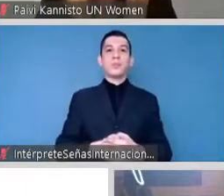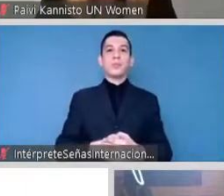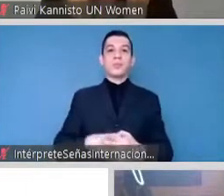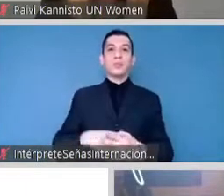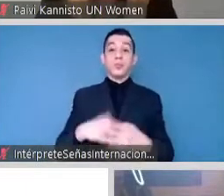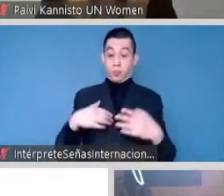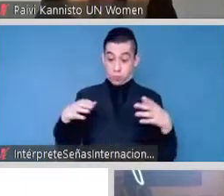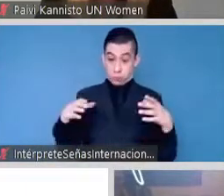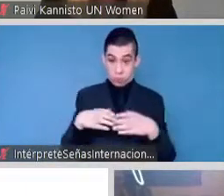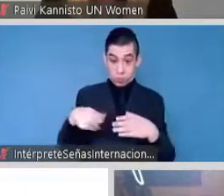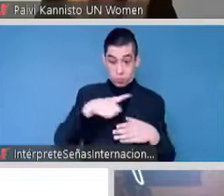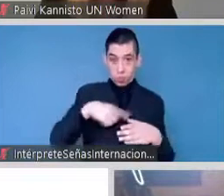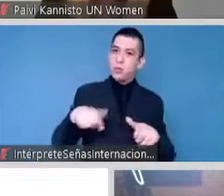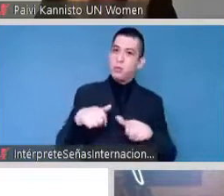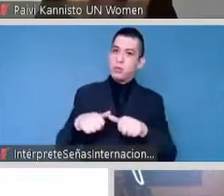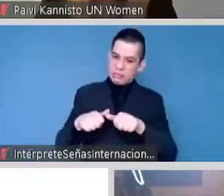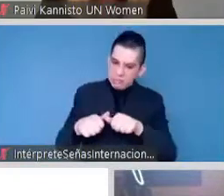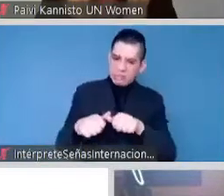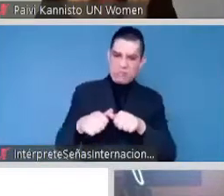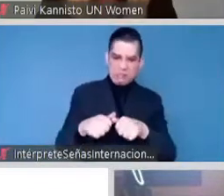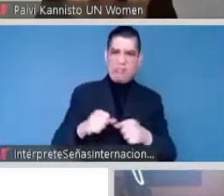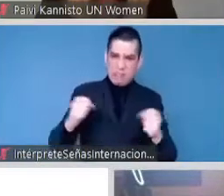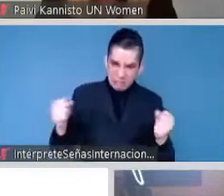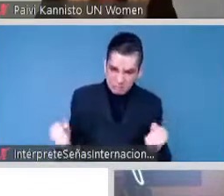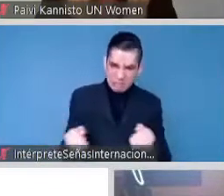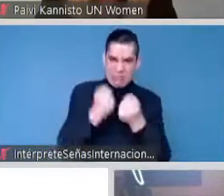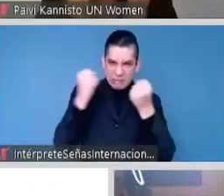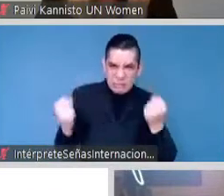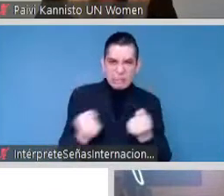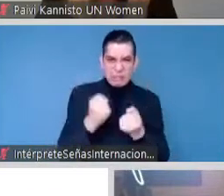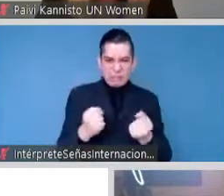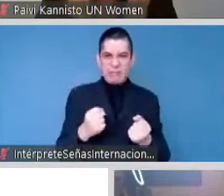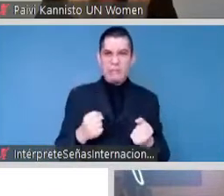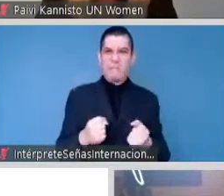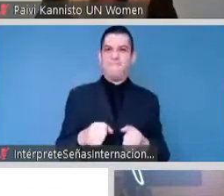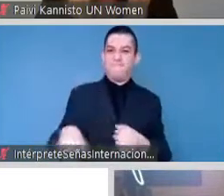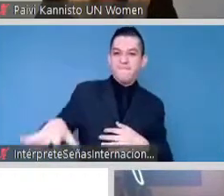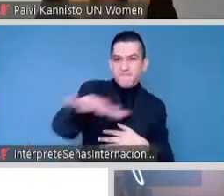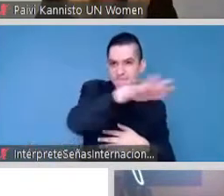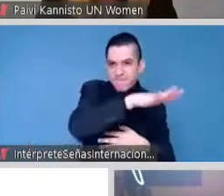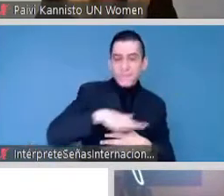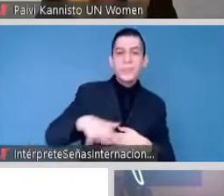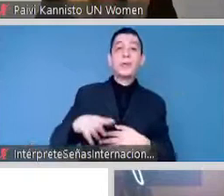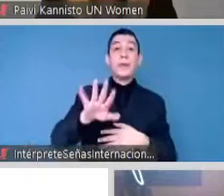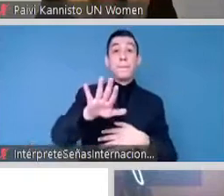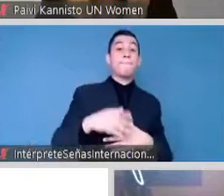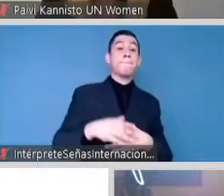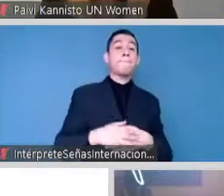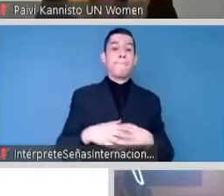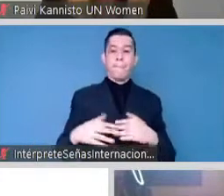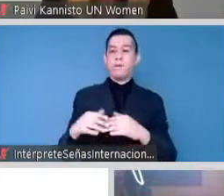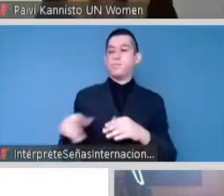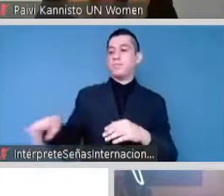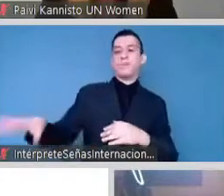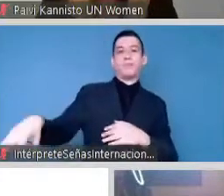widespread. And also people are being trafficked for organs. And this is something that we need to talk about. And mostly